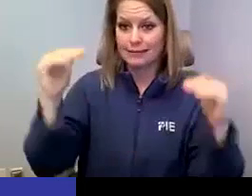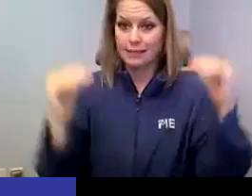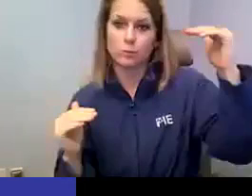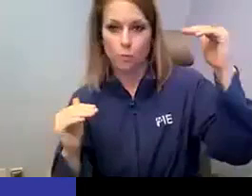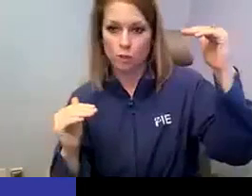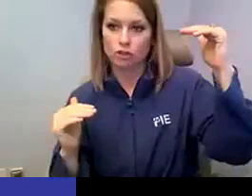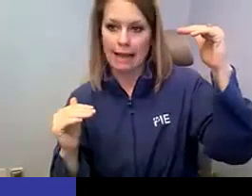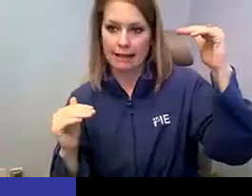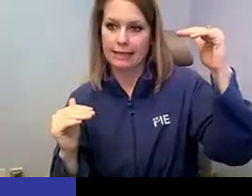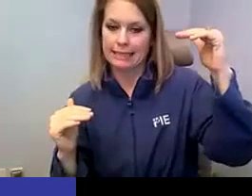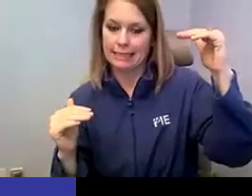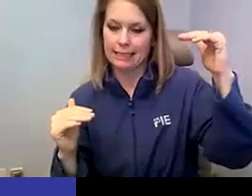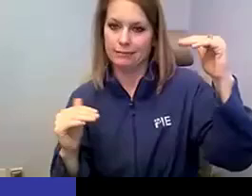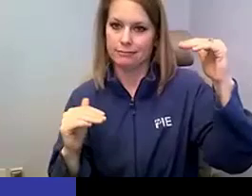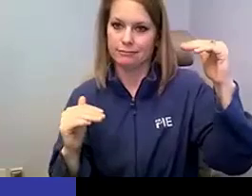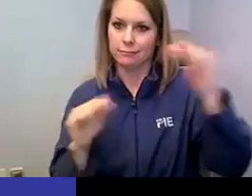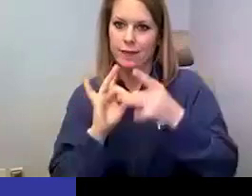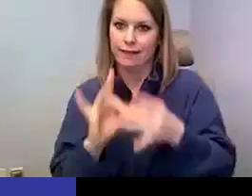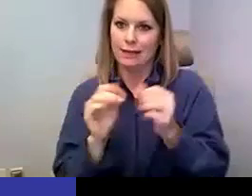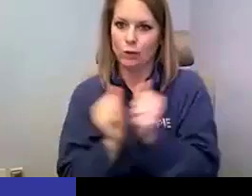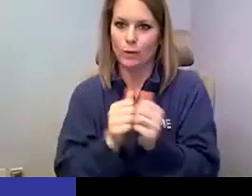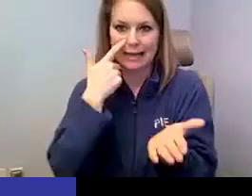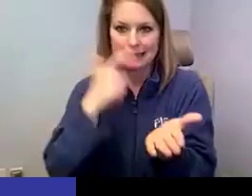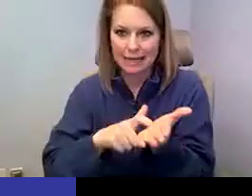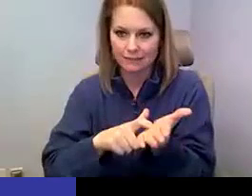behavioral disability.